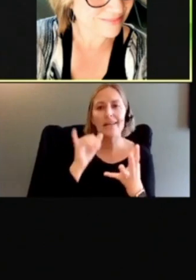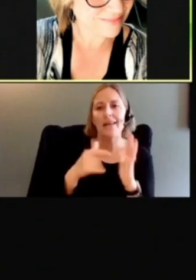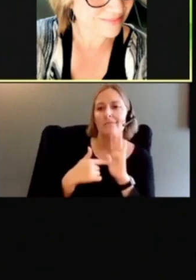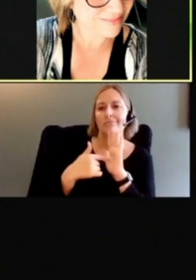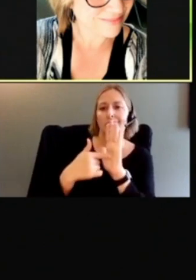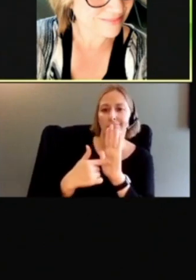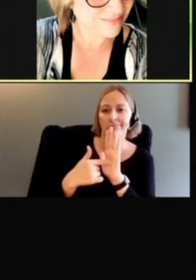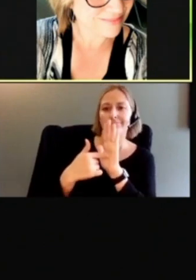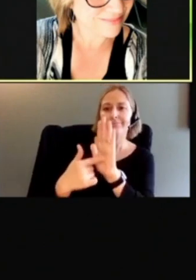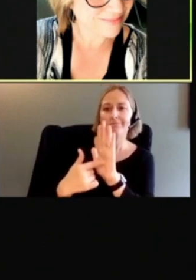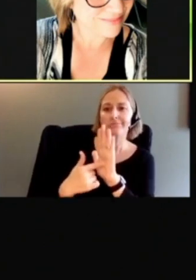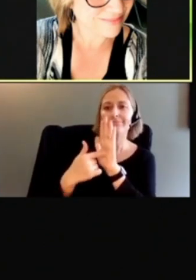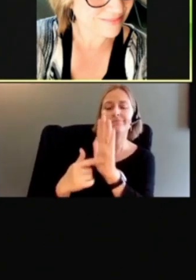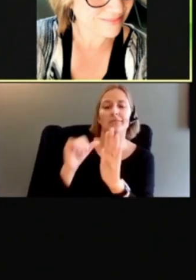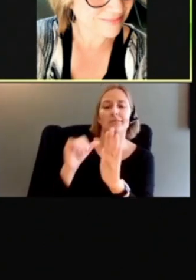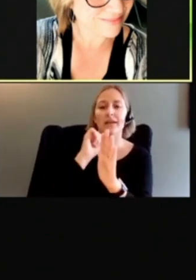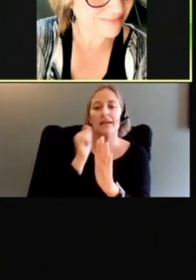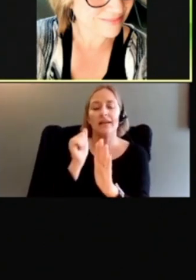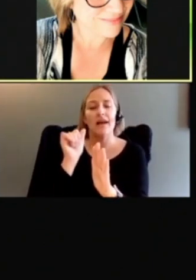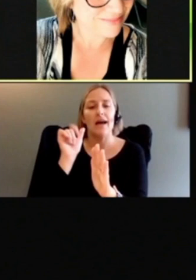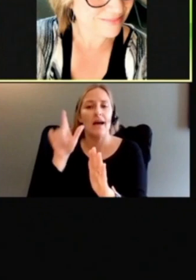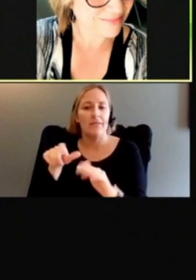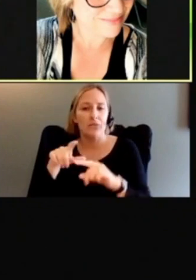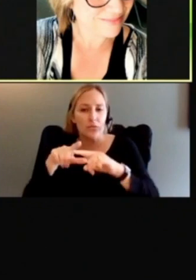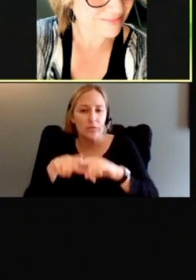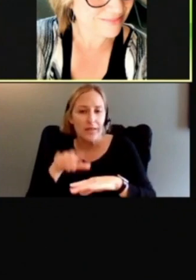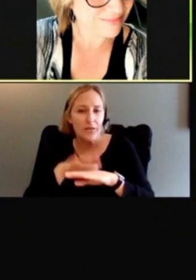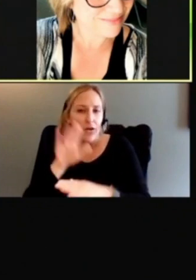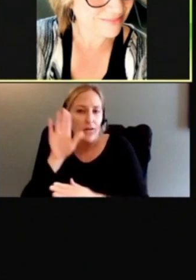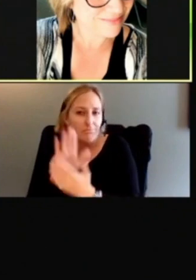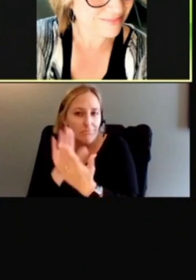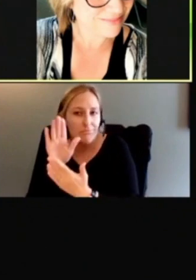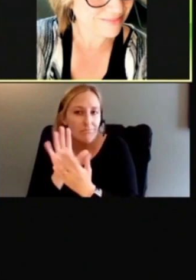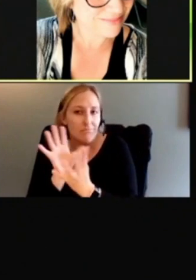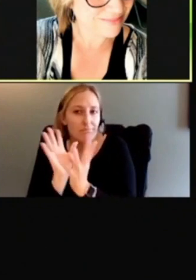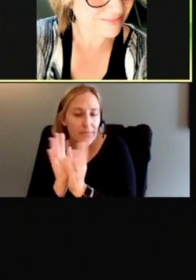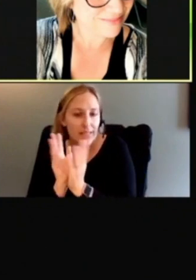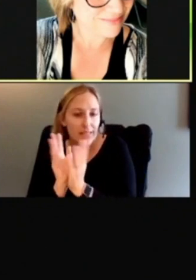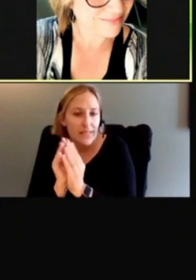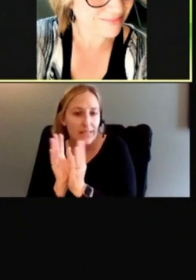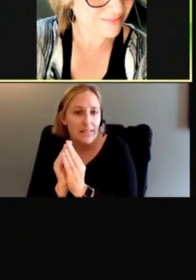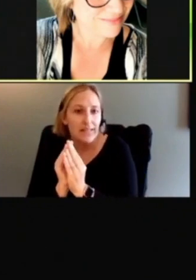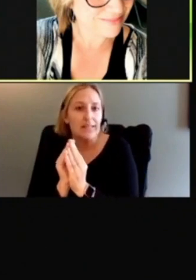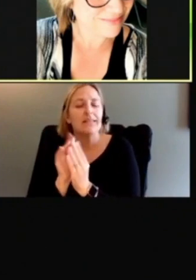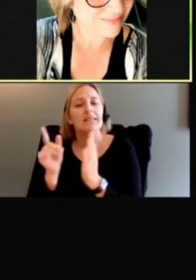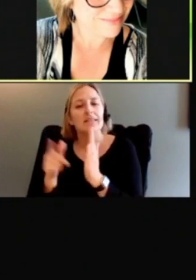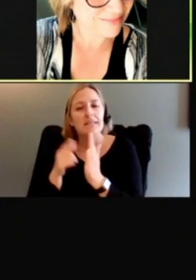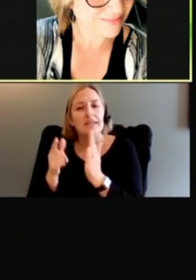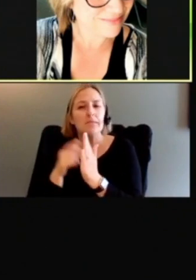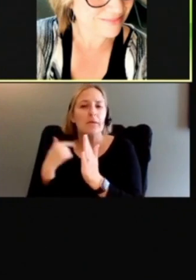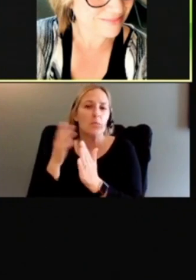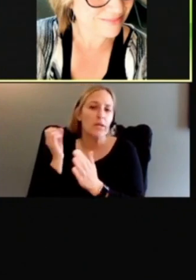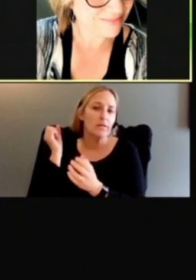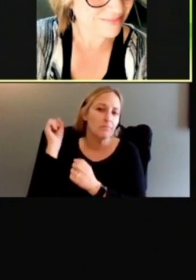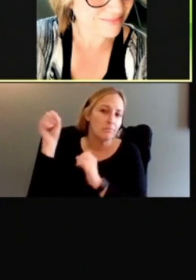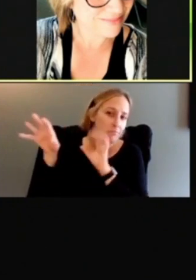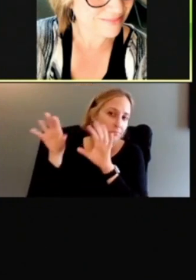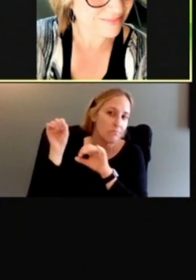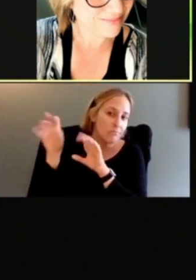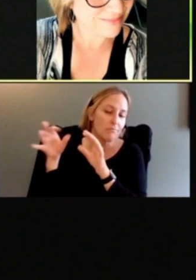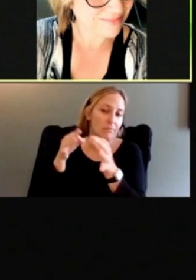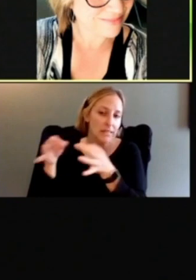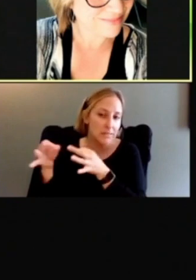presented rather than relying on, say, face-to-face meetings where information is presented by a staff member